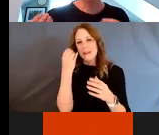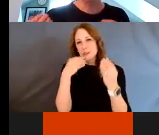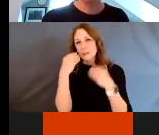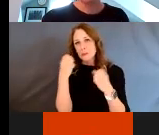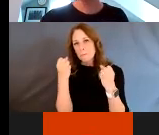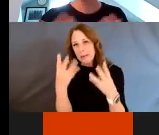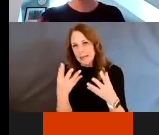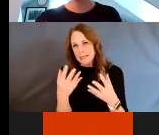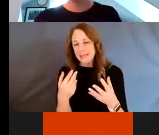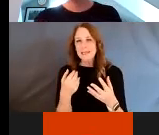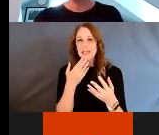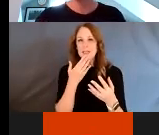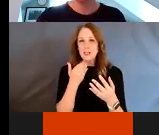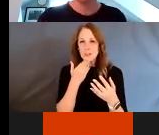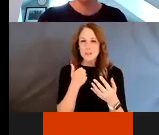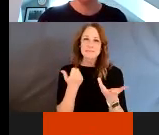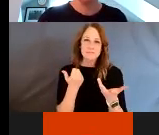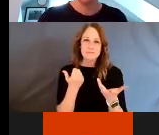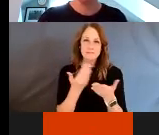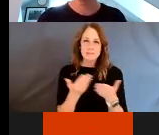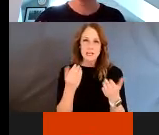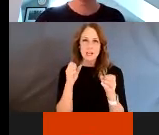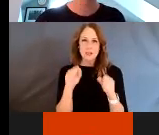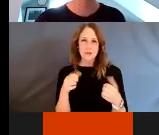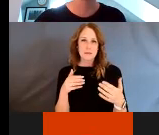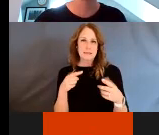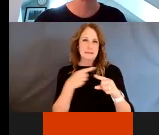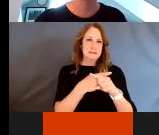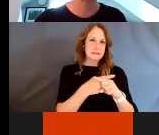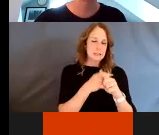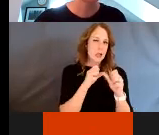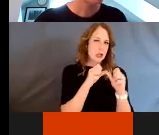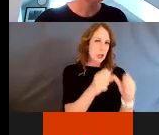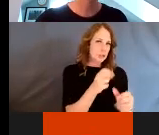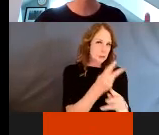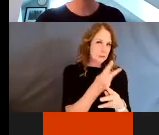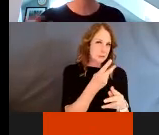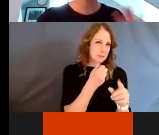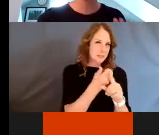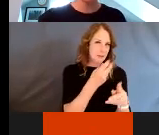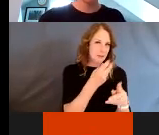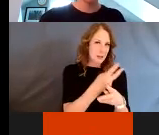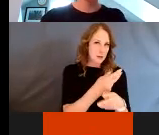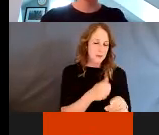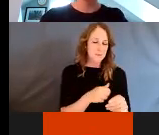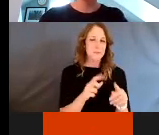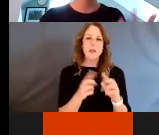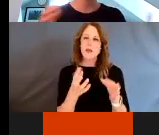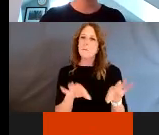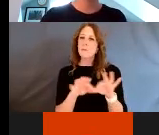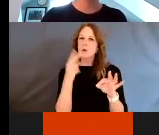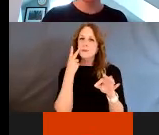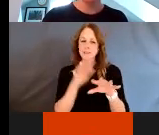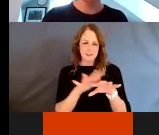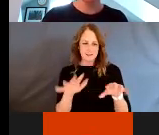of those sugary treats, it could go against your long-term self-care. And we'll talk about that a little bit later. But it's important to see the difference between what